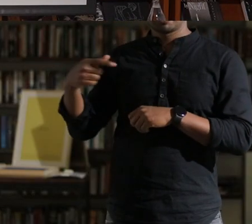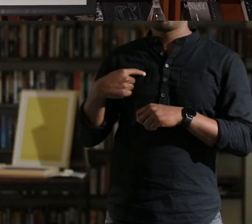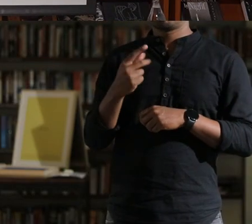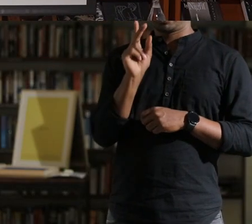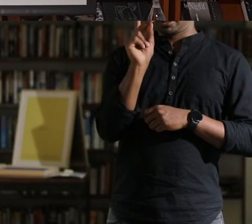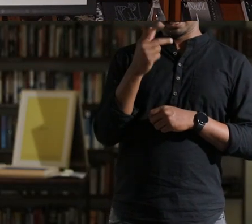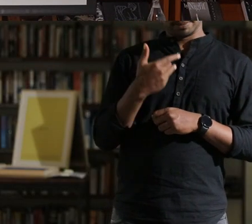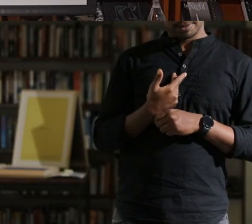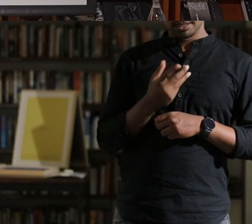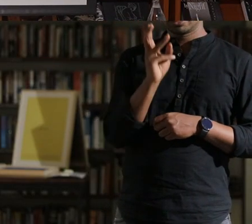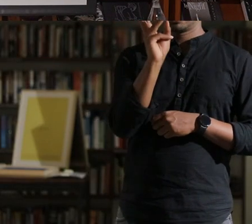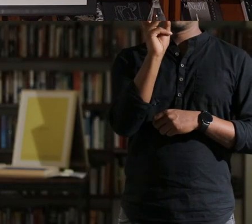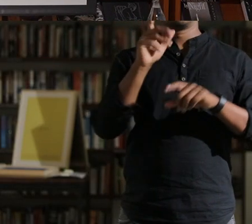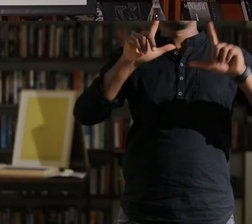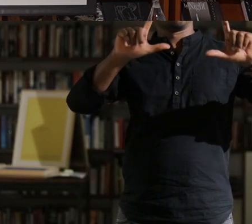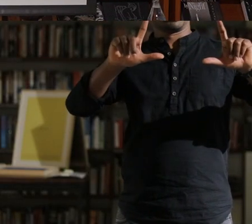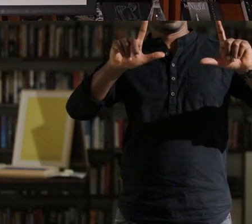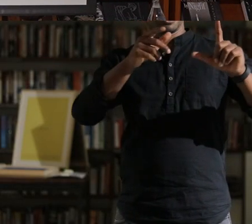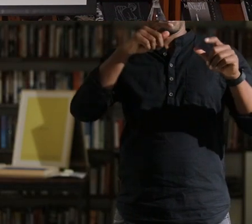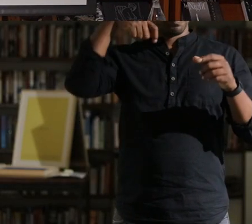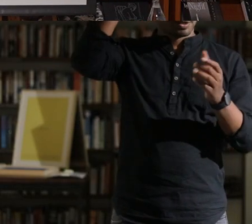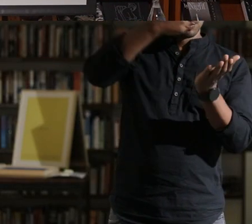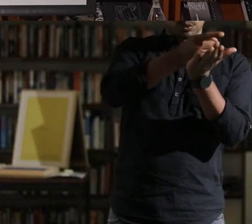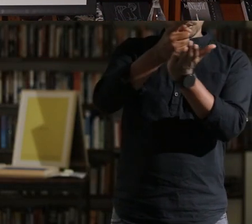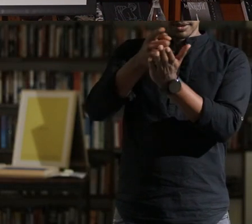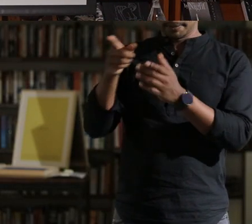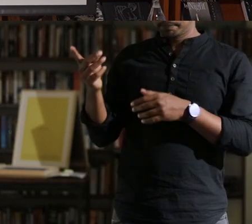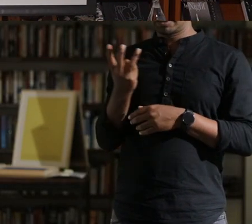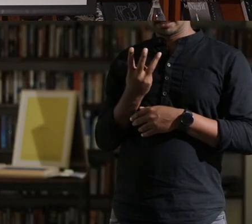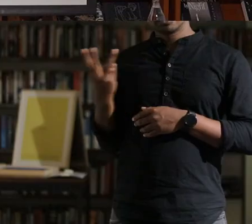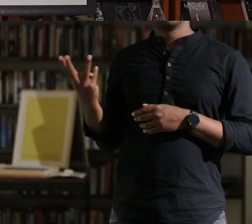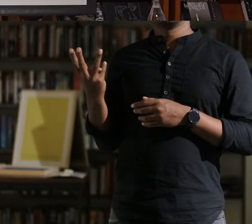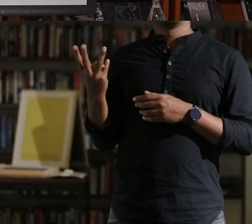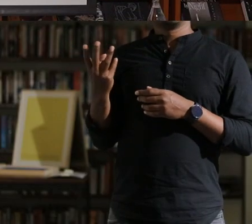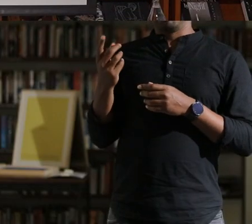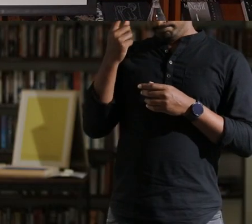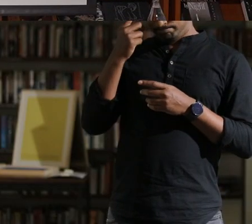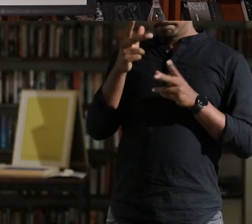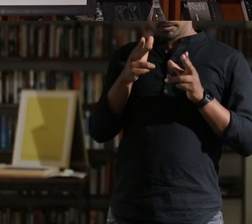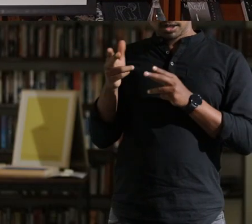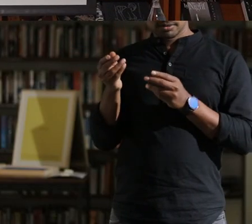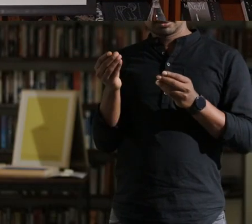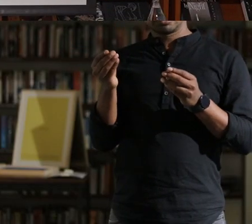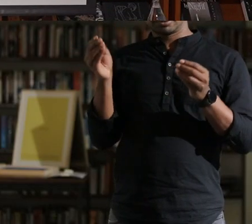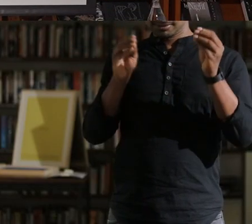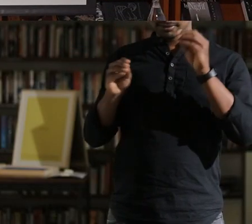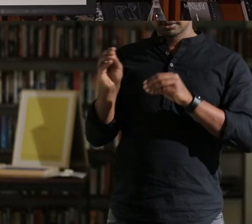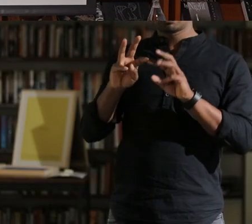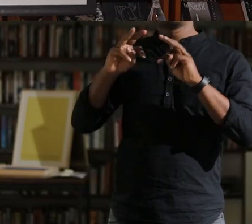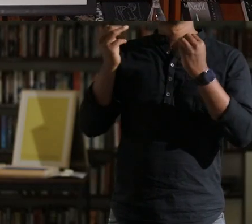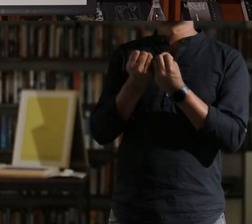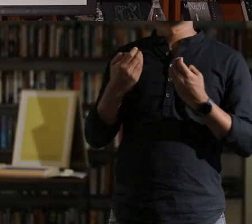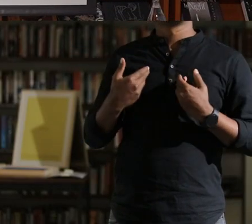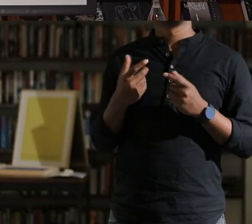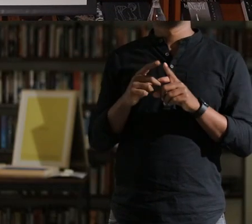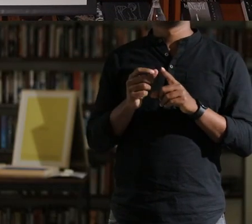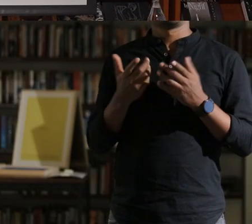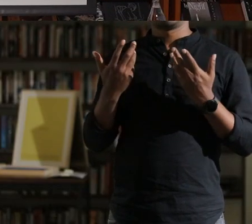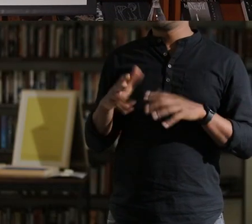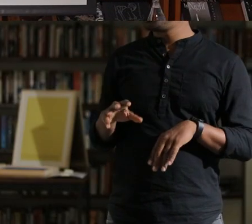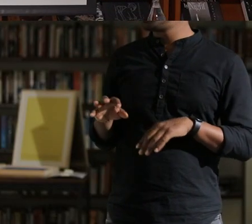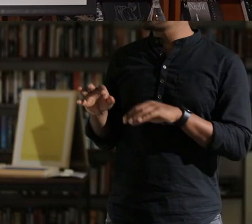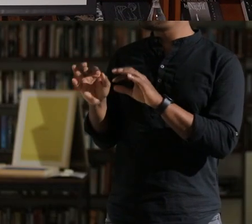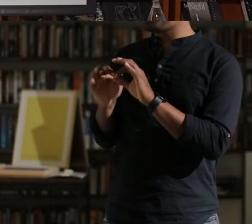third person was a cinematographer. So between the 3 of us, we did these and these are workshops in which it's not like a